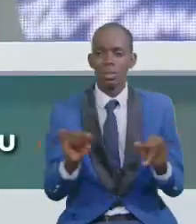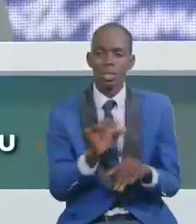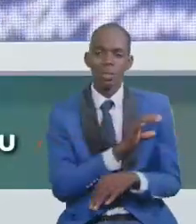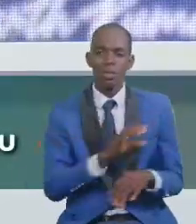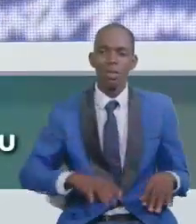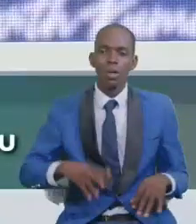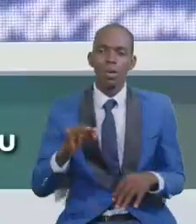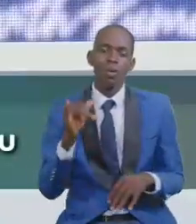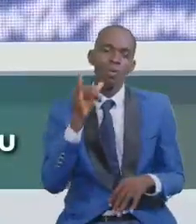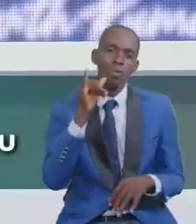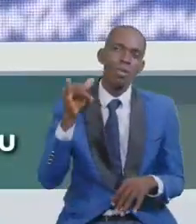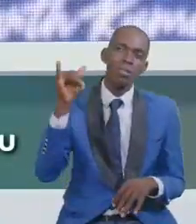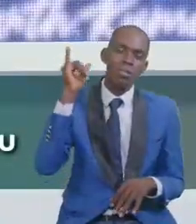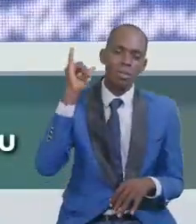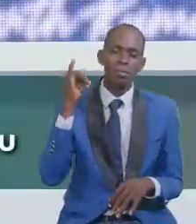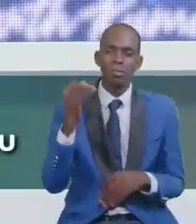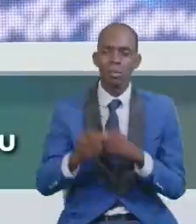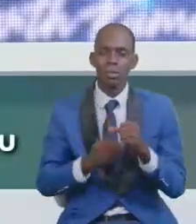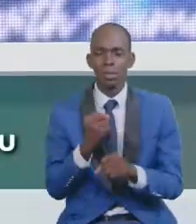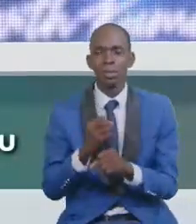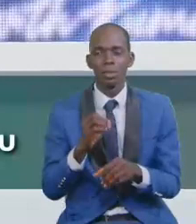yesteryears in you.